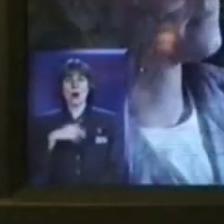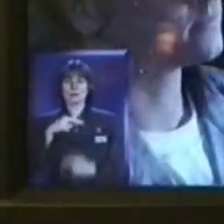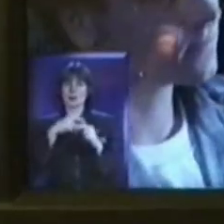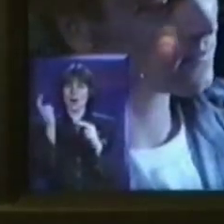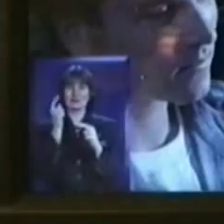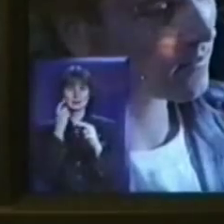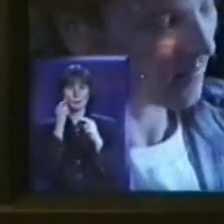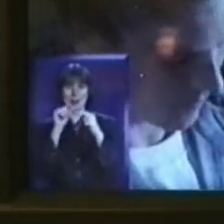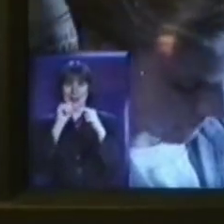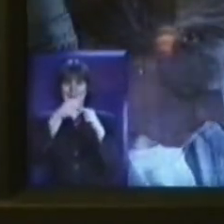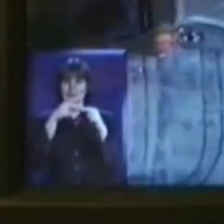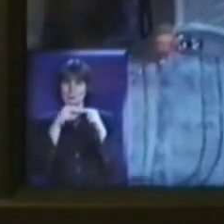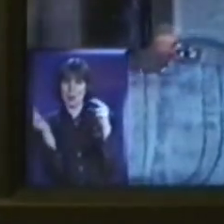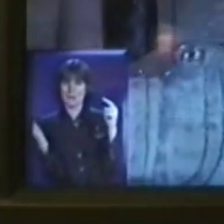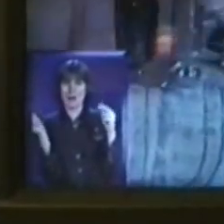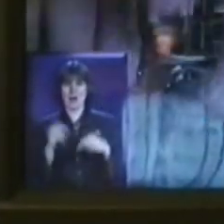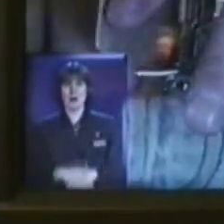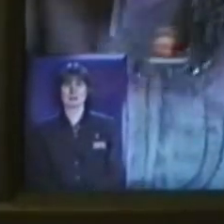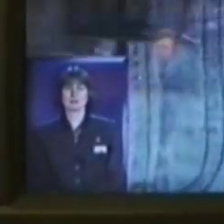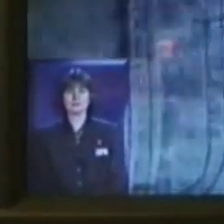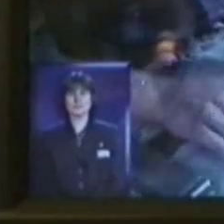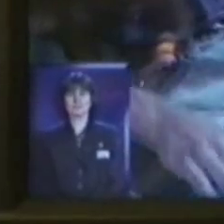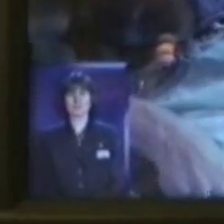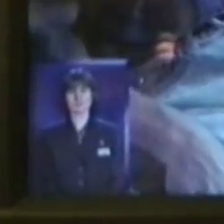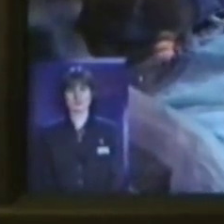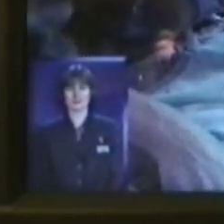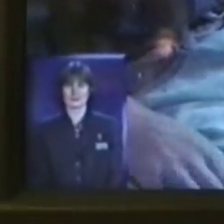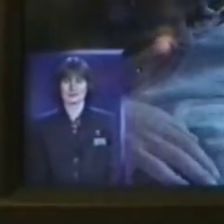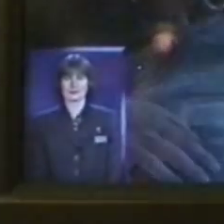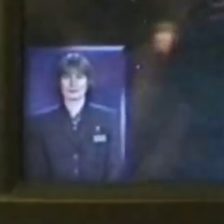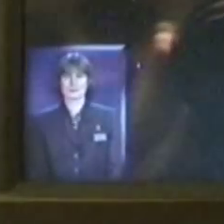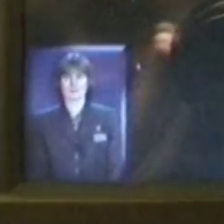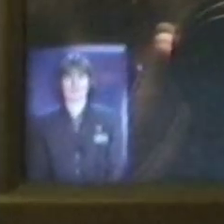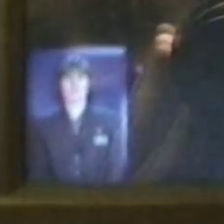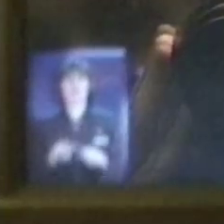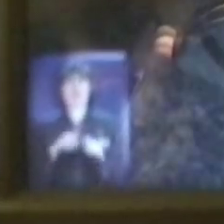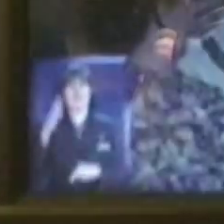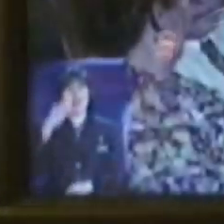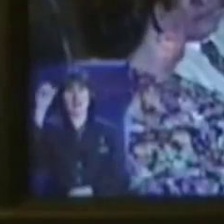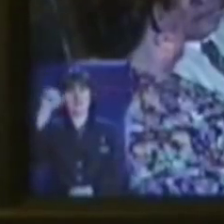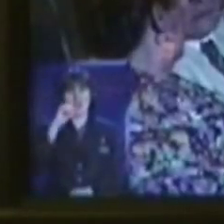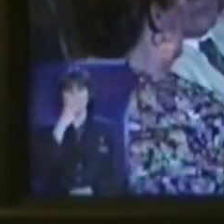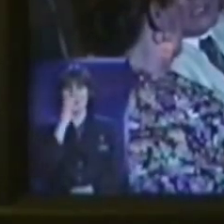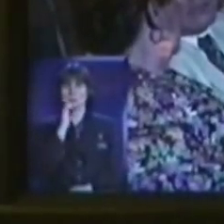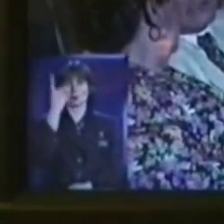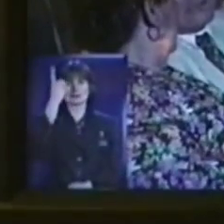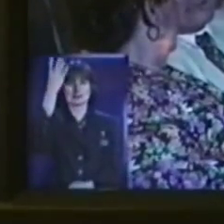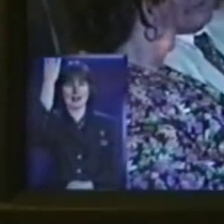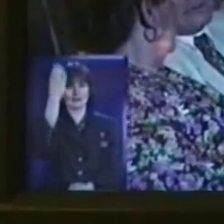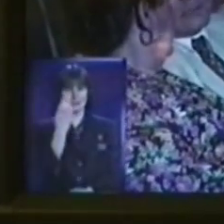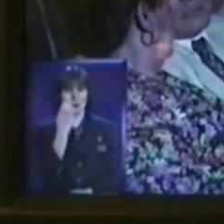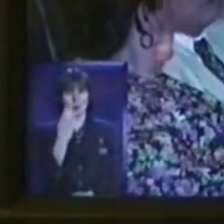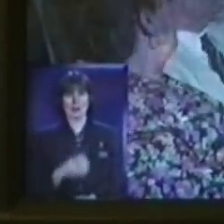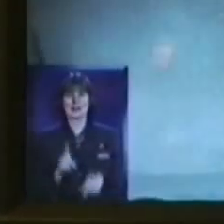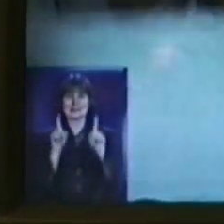is off. But to undo the belt, simply lift up the metal flap on the buckle and pull it apart. If the cabin air system should fail,